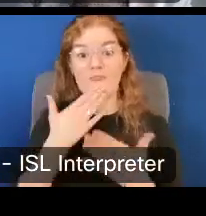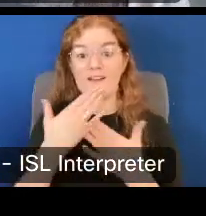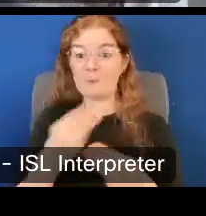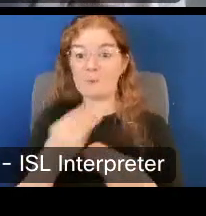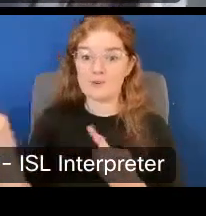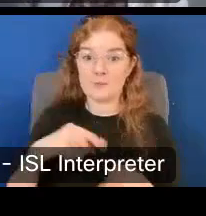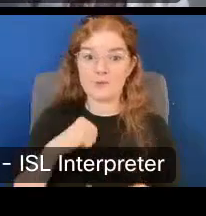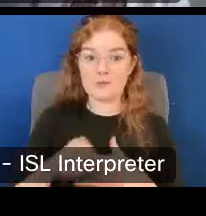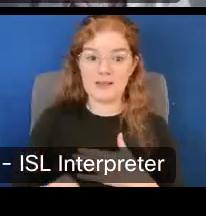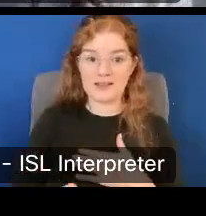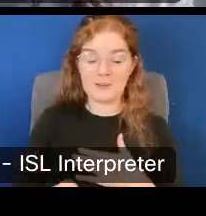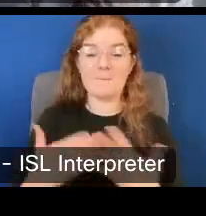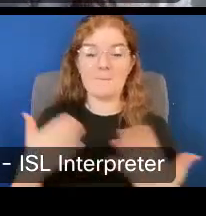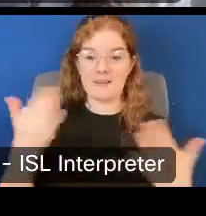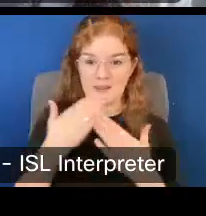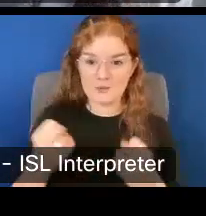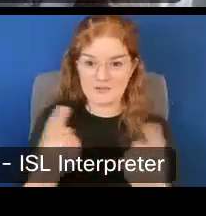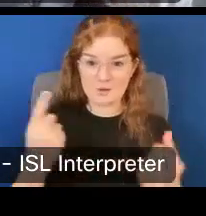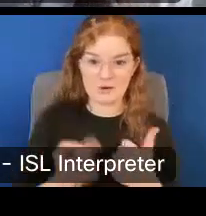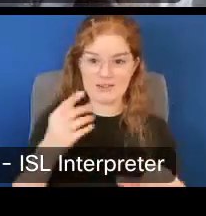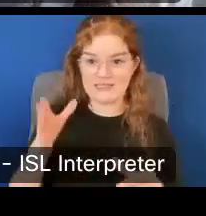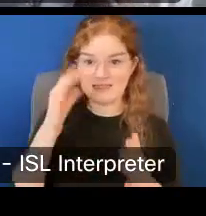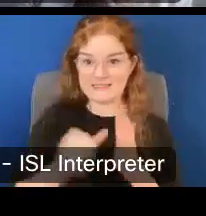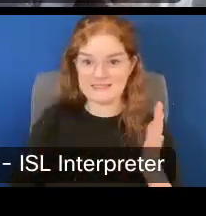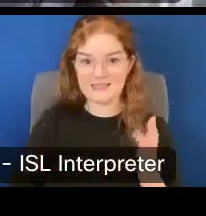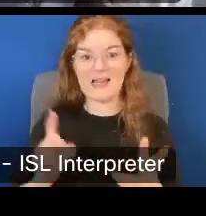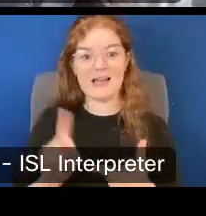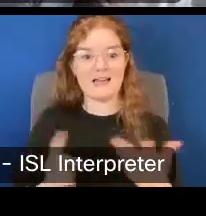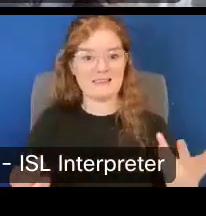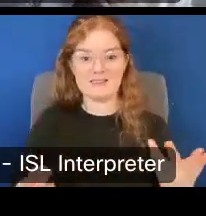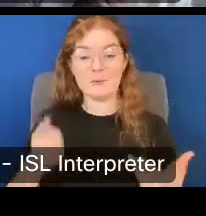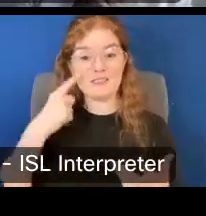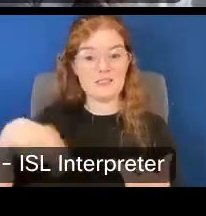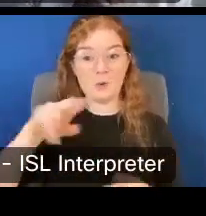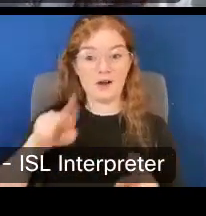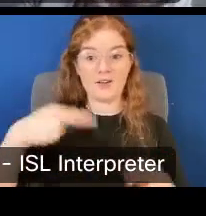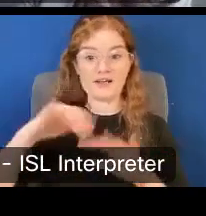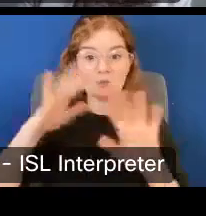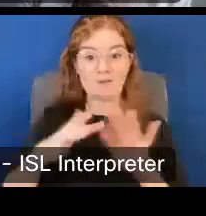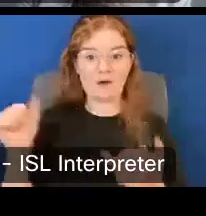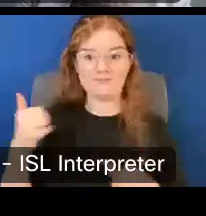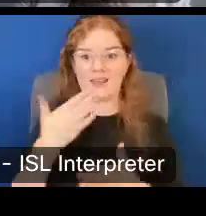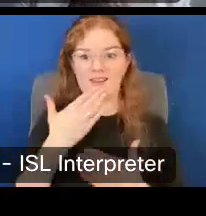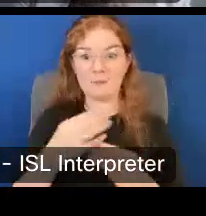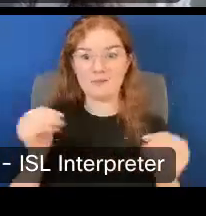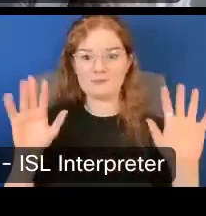on. Huge thank you to everyone I've already listed, and we'll see you at the next webinar. Take care.